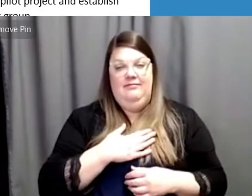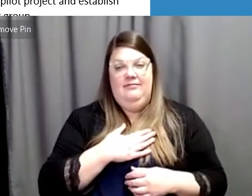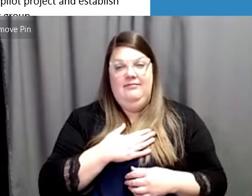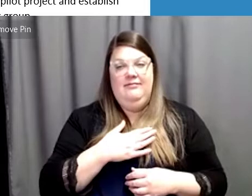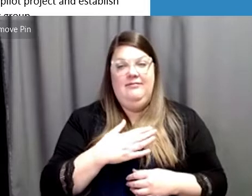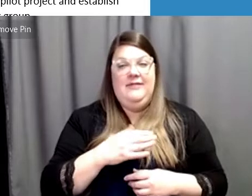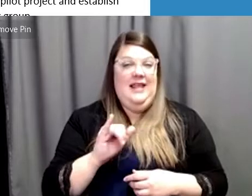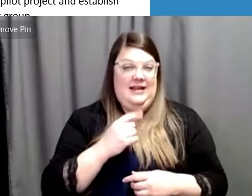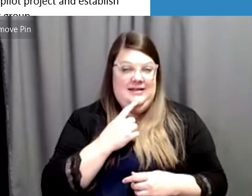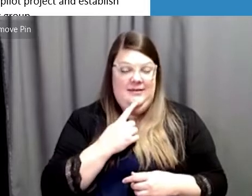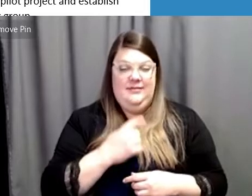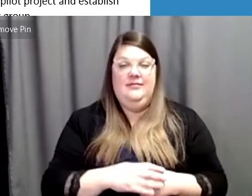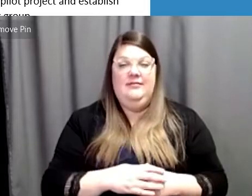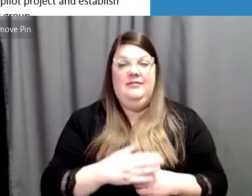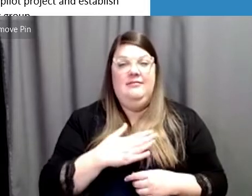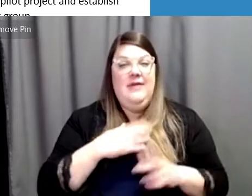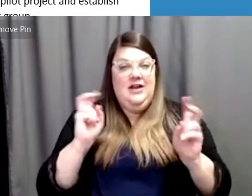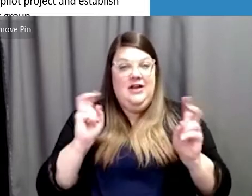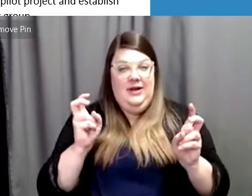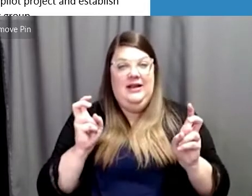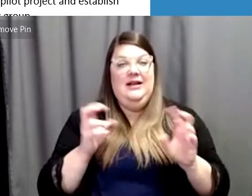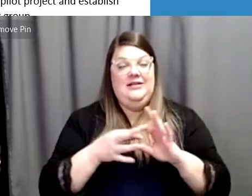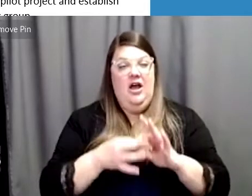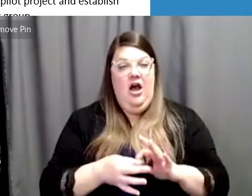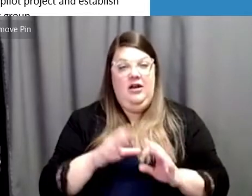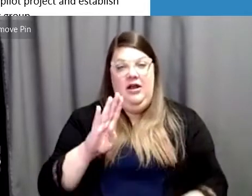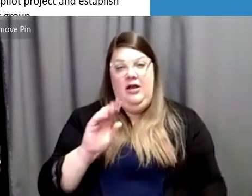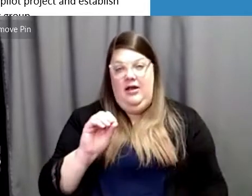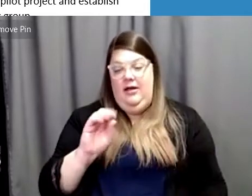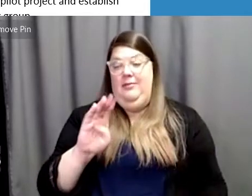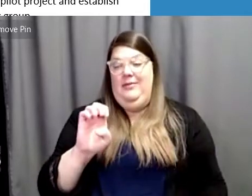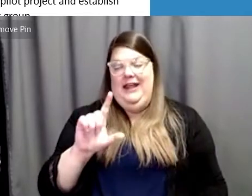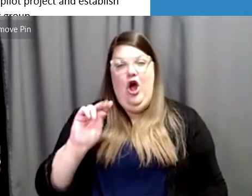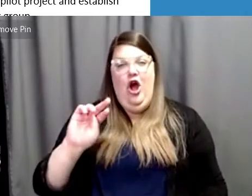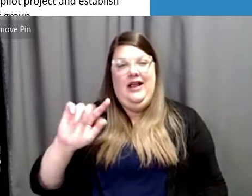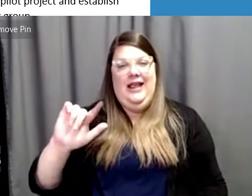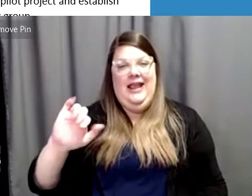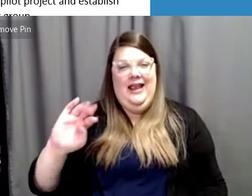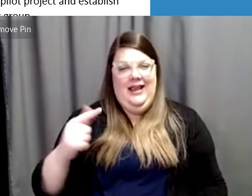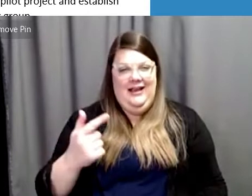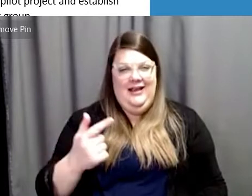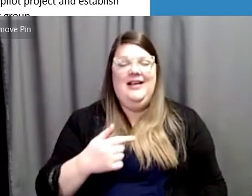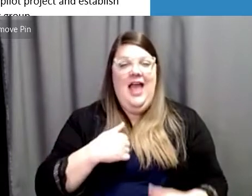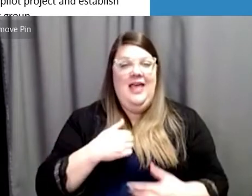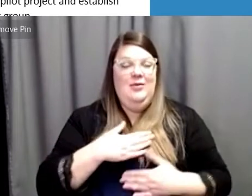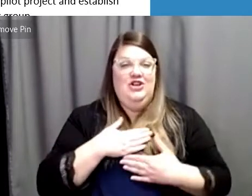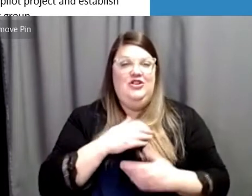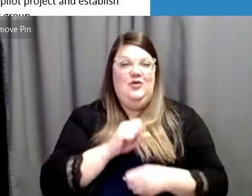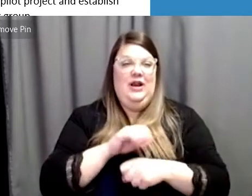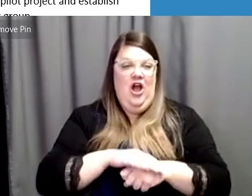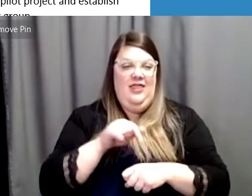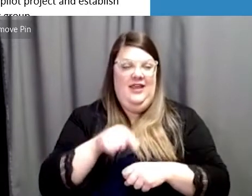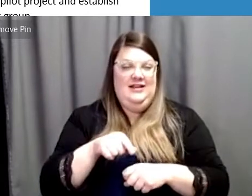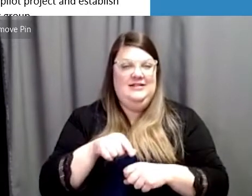like I said, my topic is on belonging, and I had the pleasure of working on this over